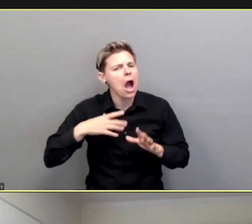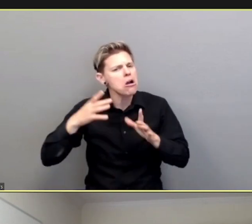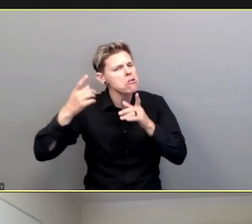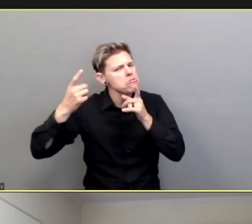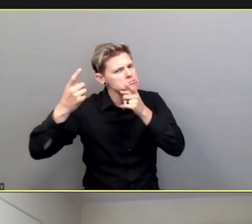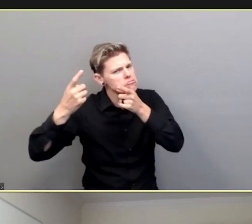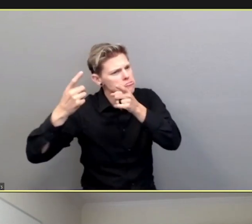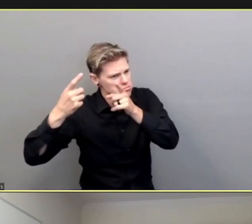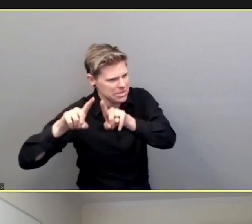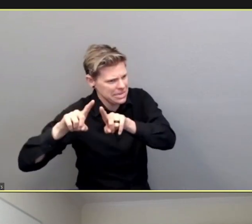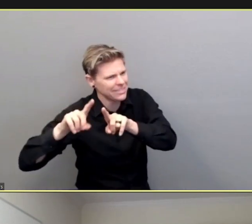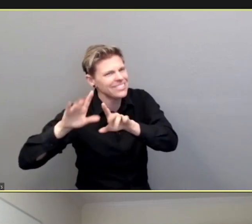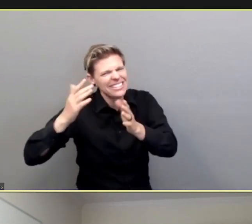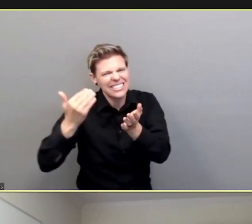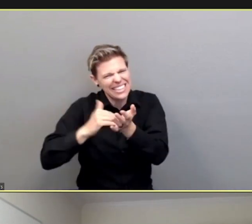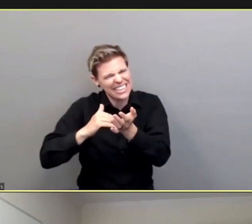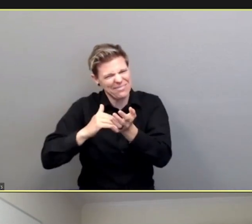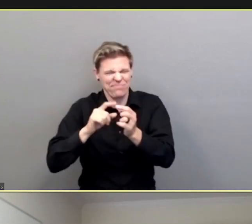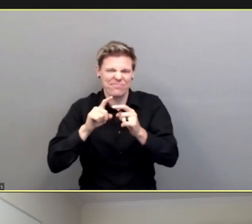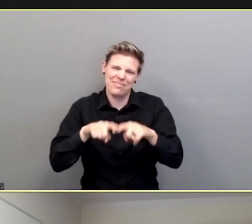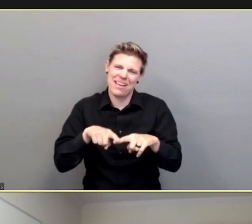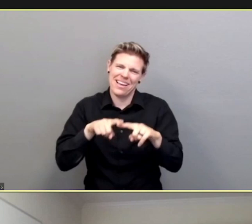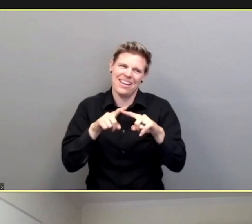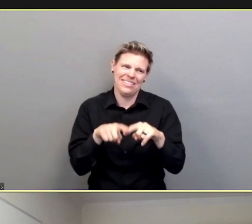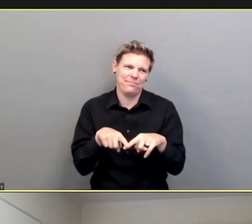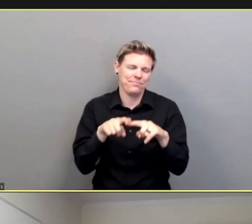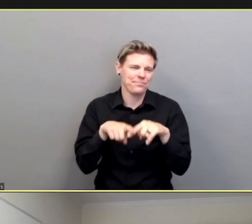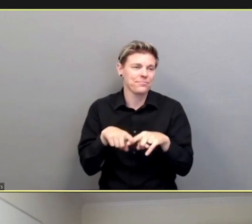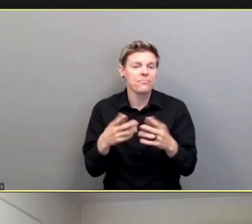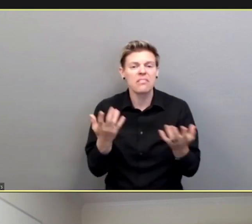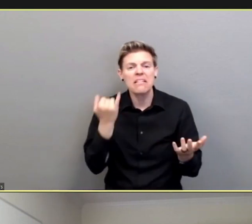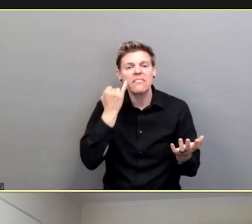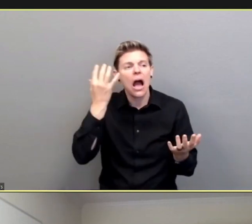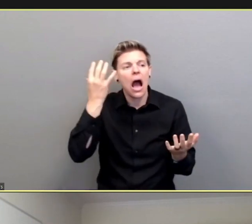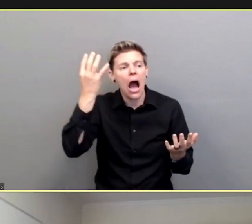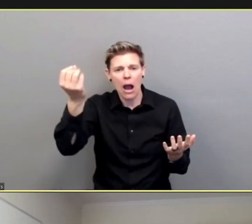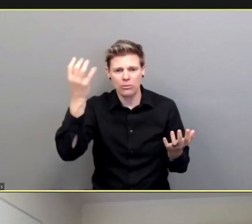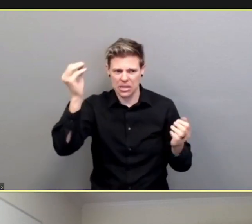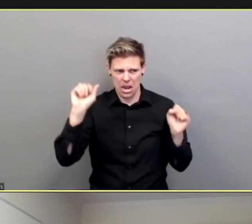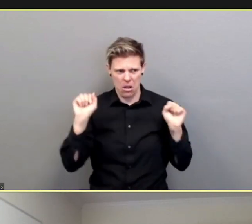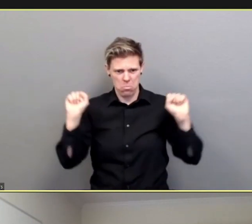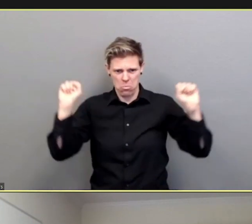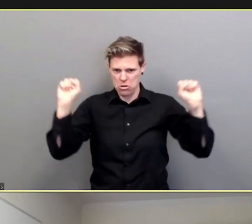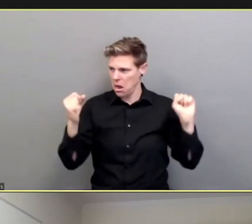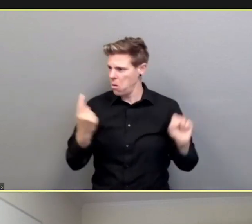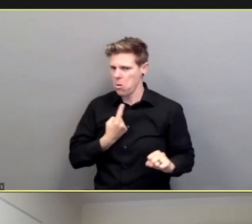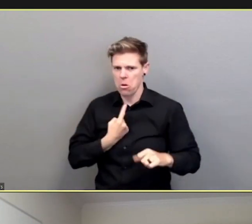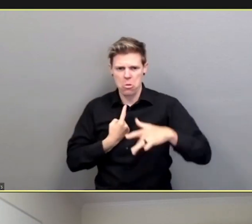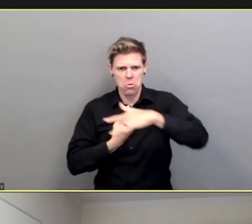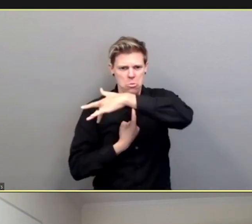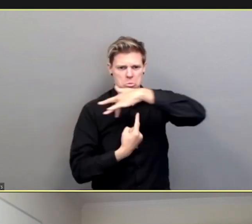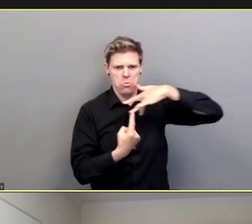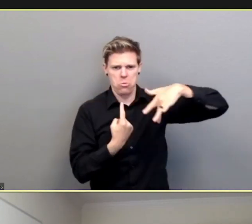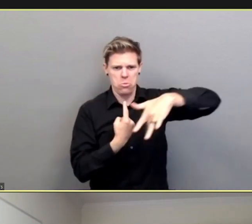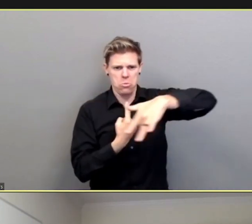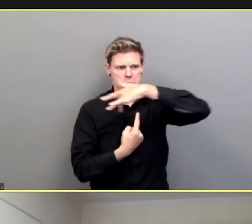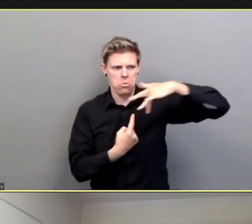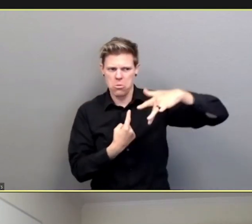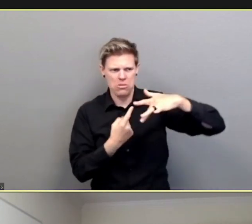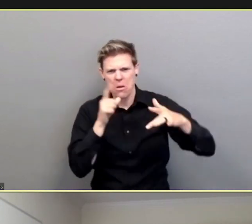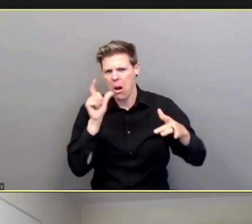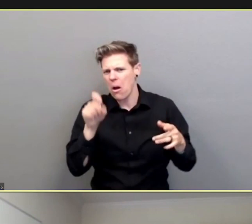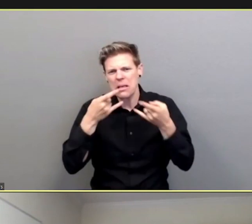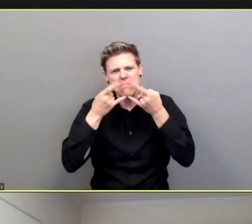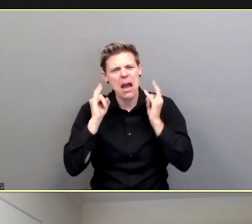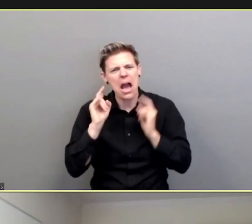depends, right? If you're outside exercising alone, I do not think there is a need to wear a mask. But